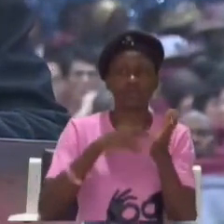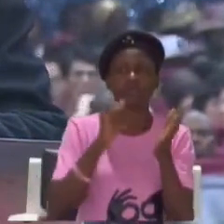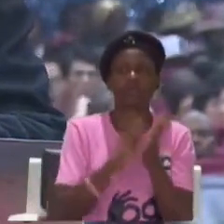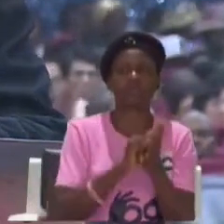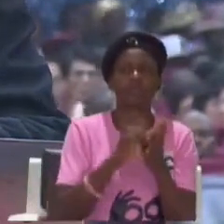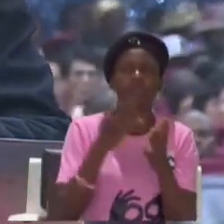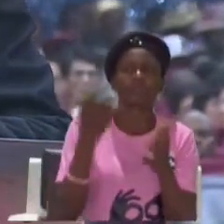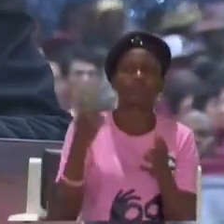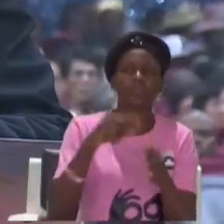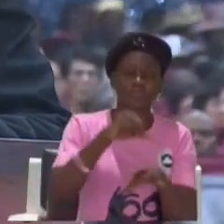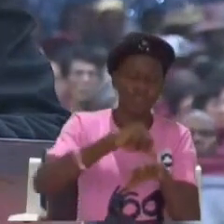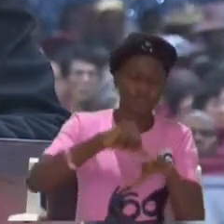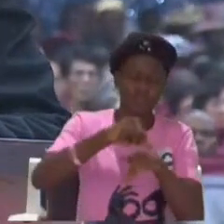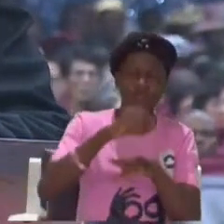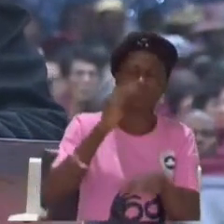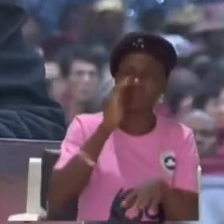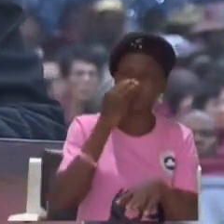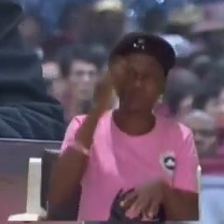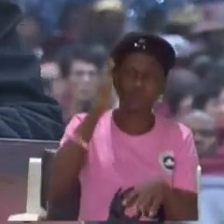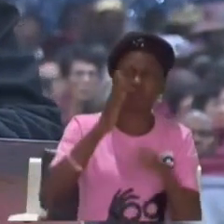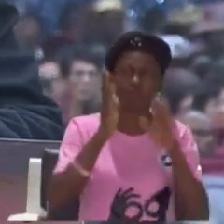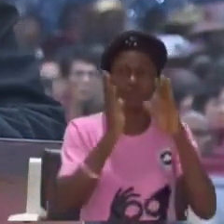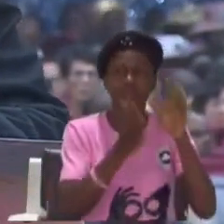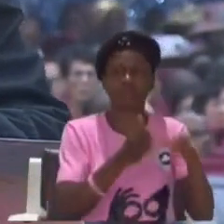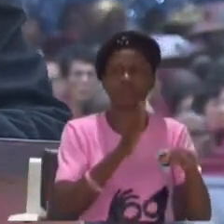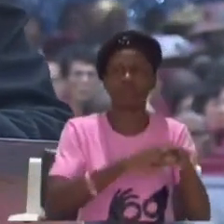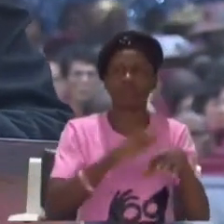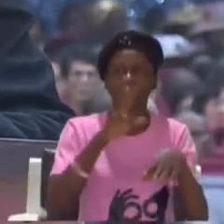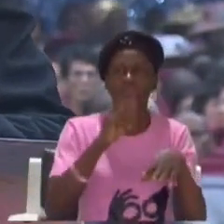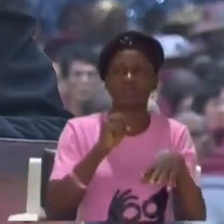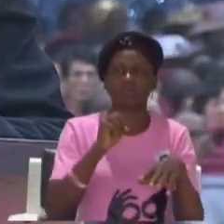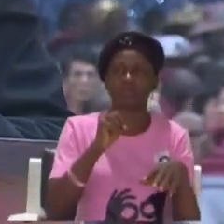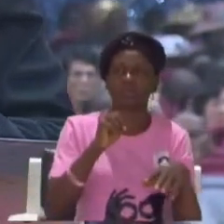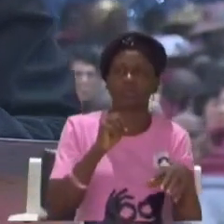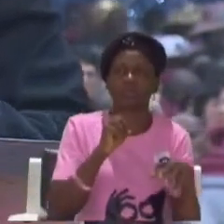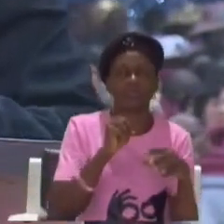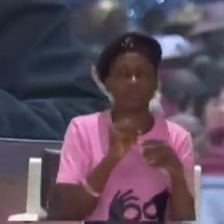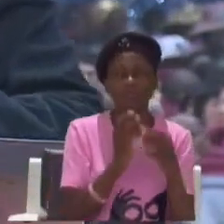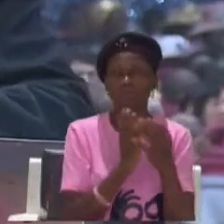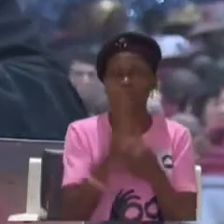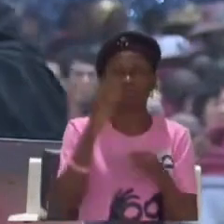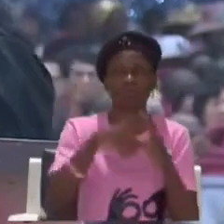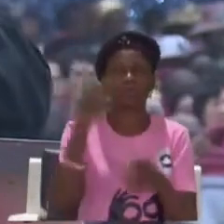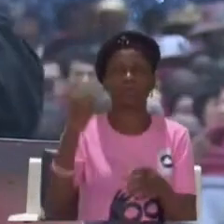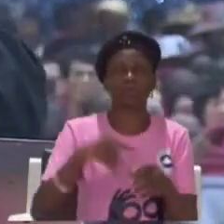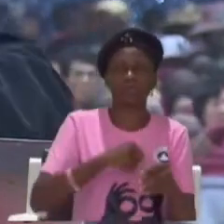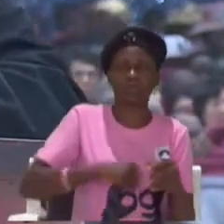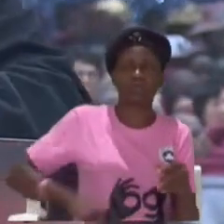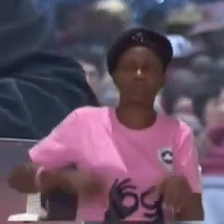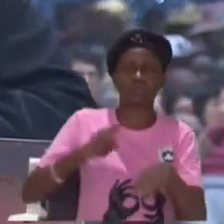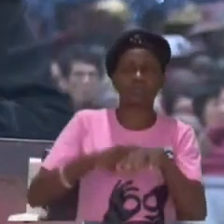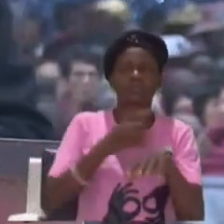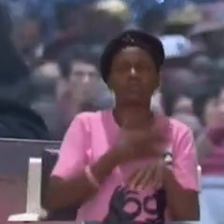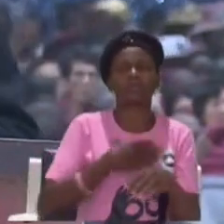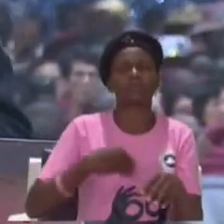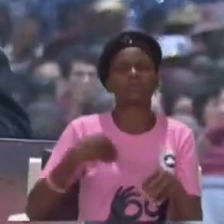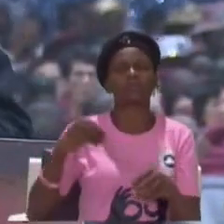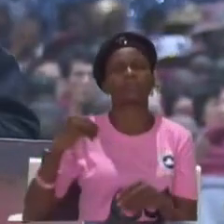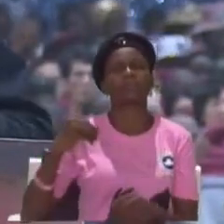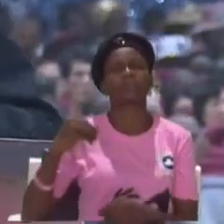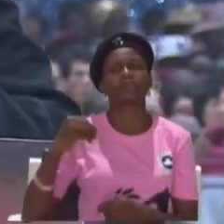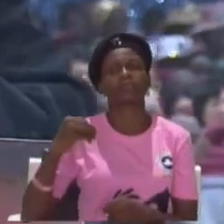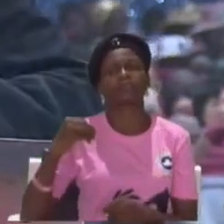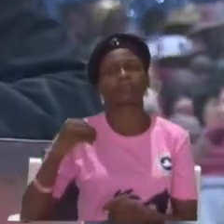the anointed handkerchief be left on him in the course of the surgery. And